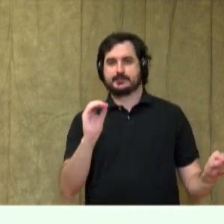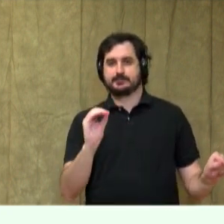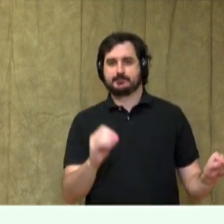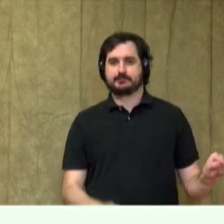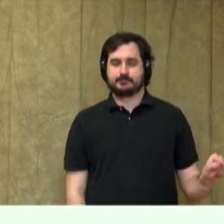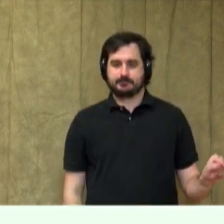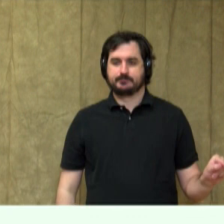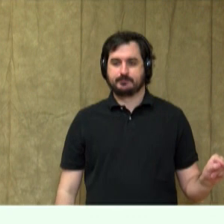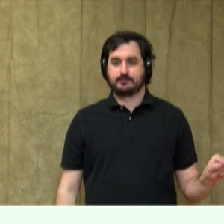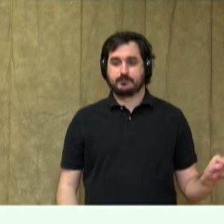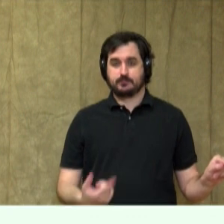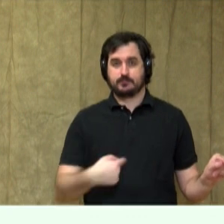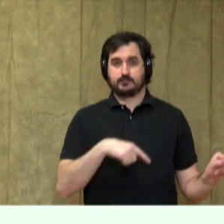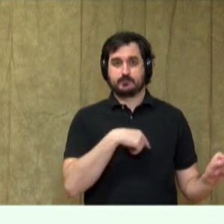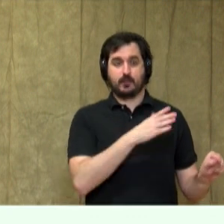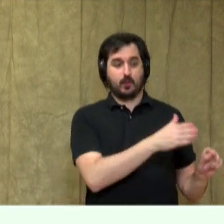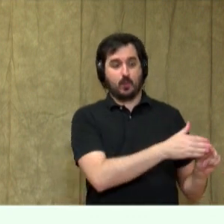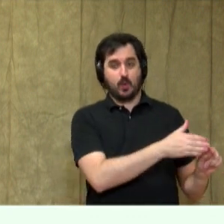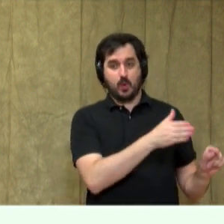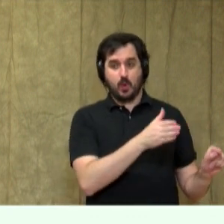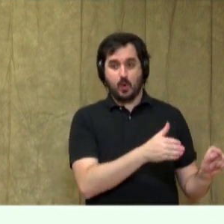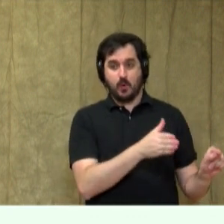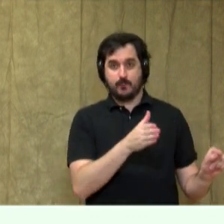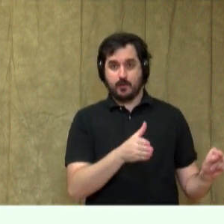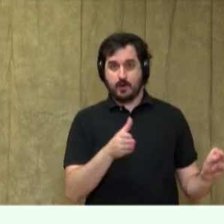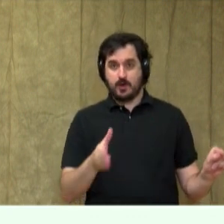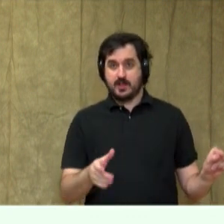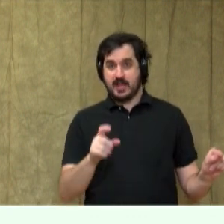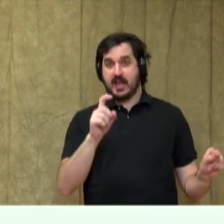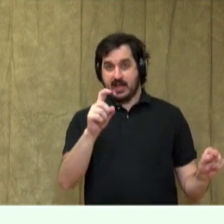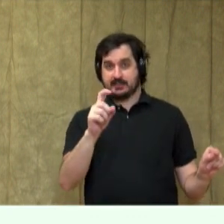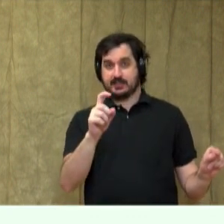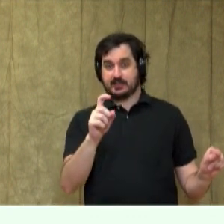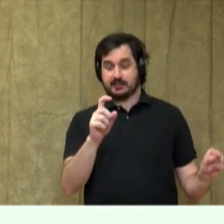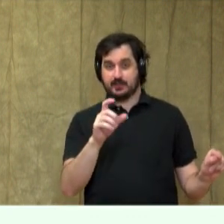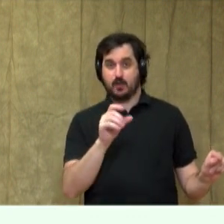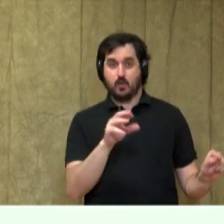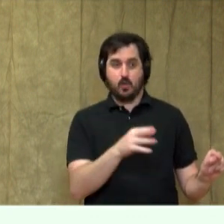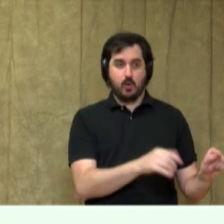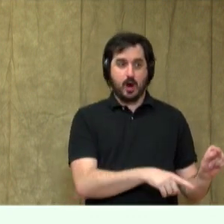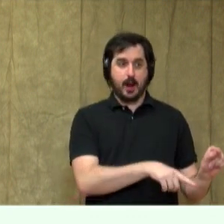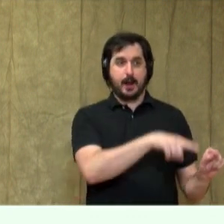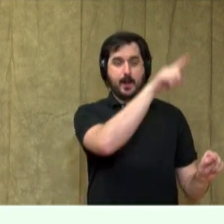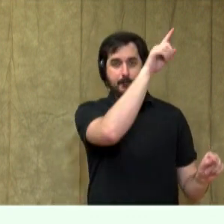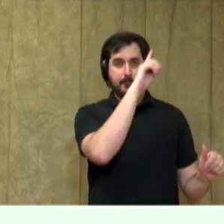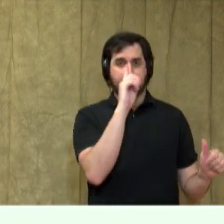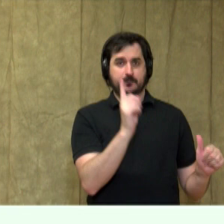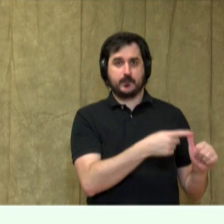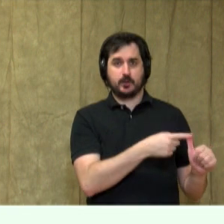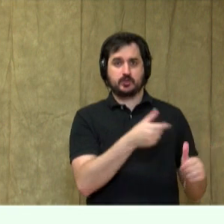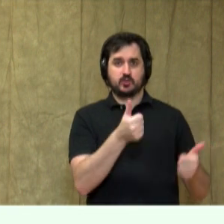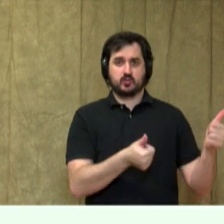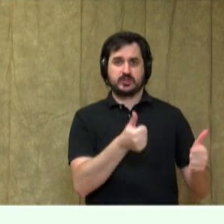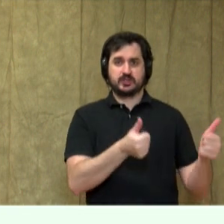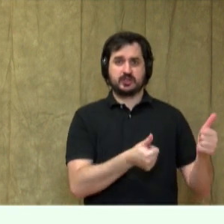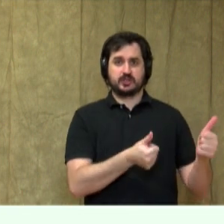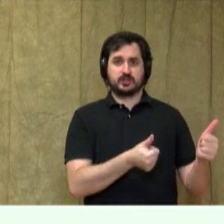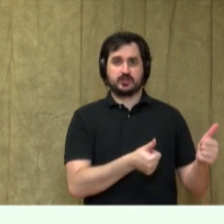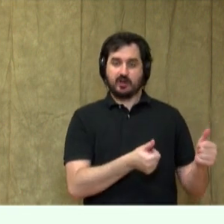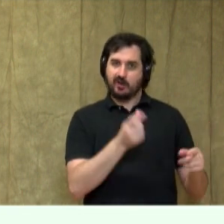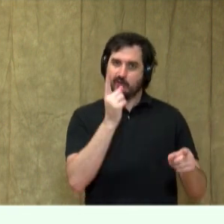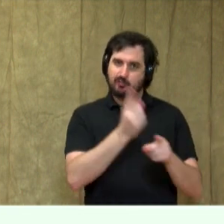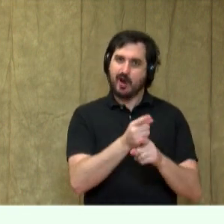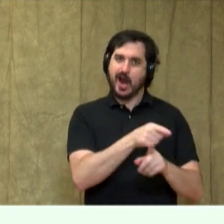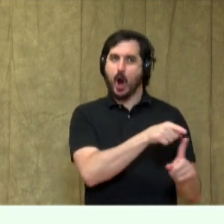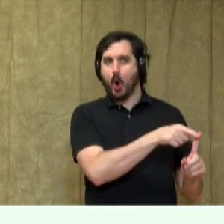we go over on the X-axis first or up on the Y-axis? Yeah, we